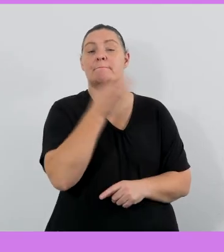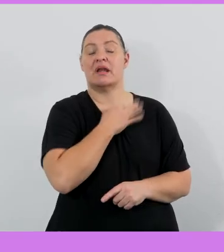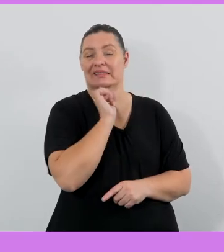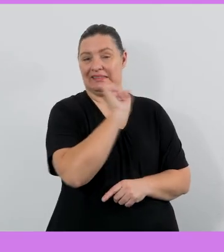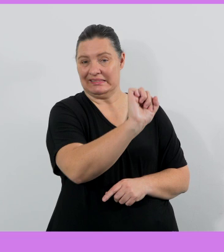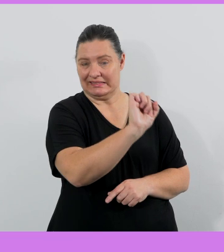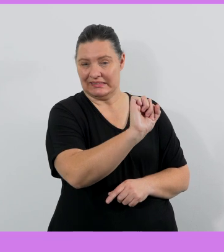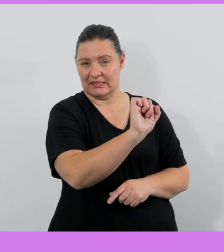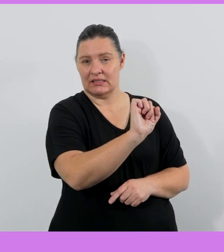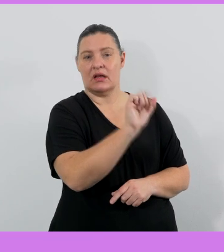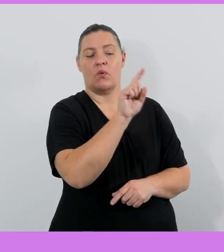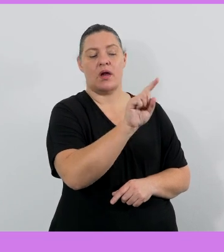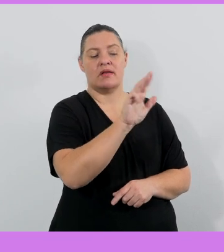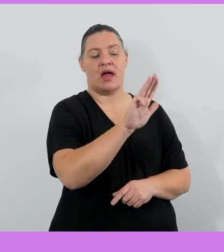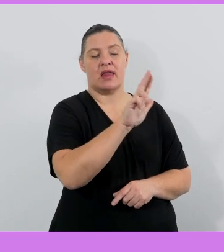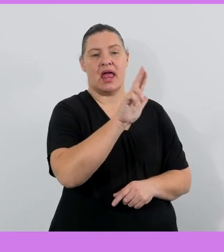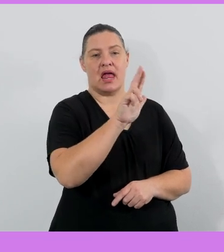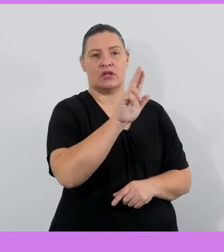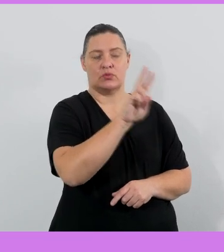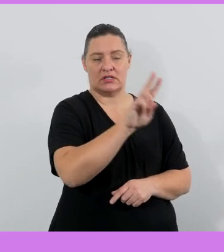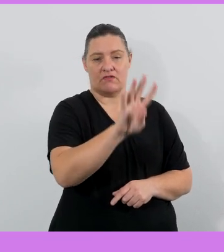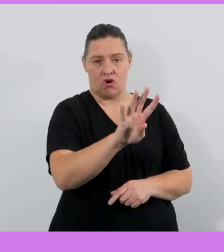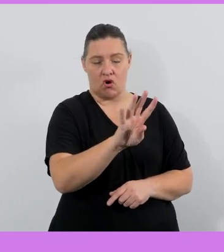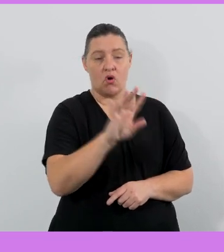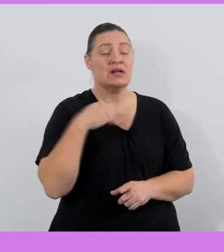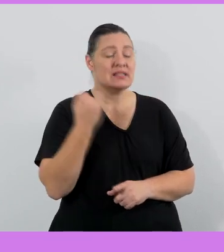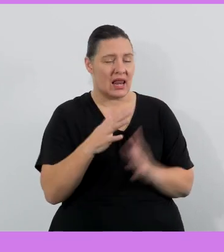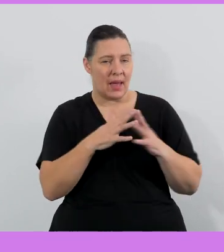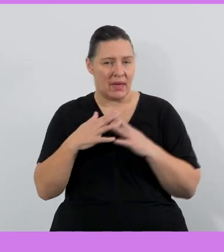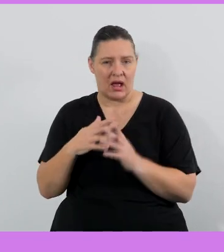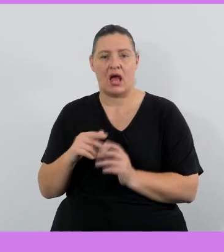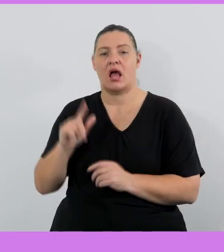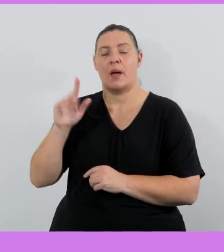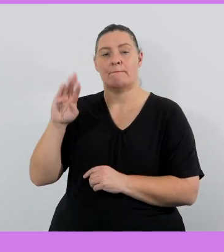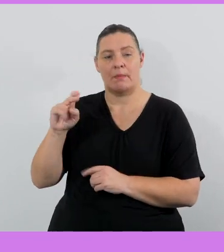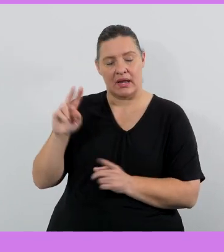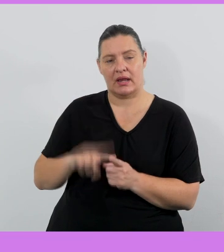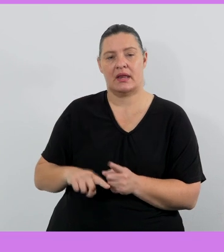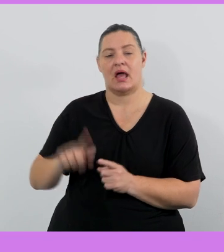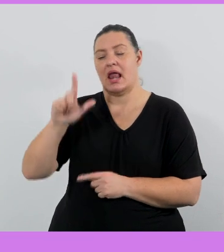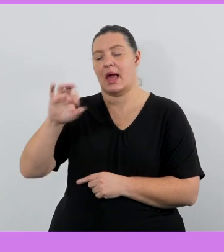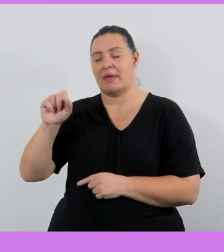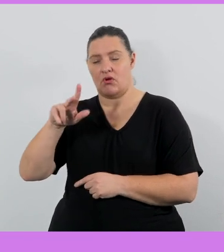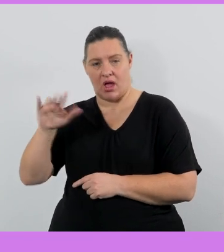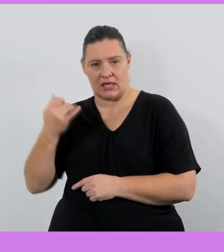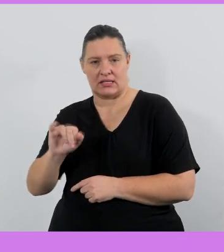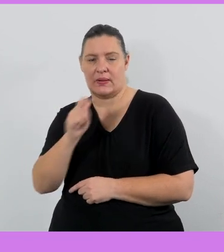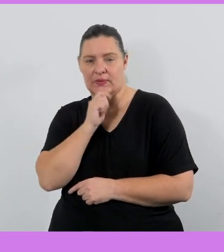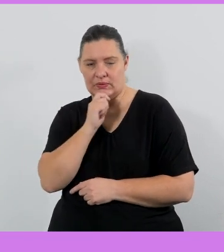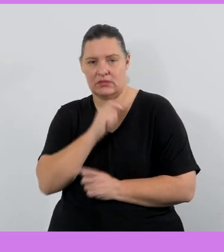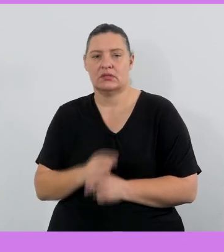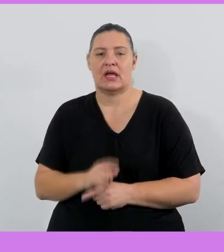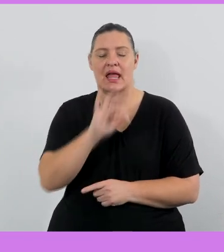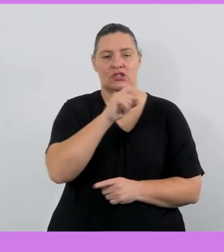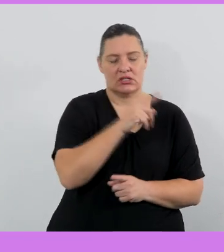British Empire in 1824. It's still used today in America, Burma, and Liberia. Then if you look at units, it's